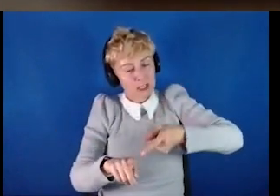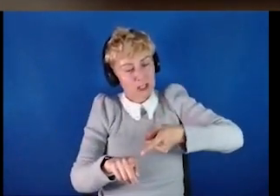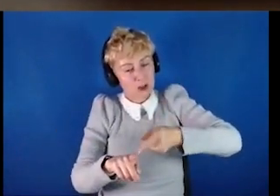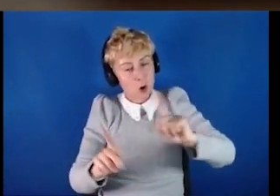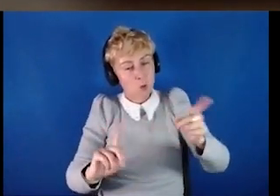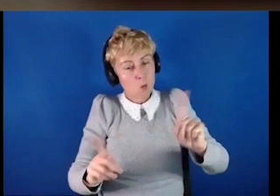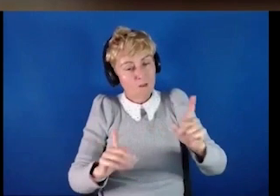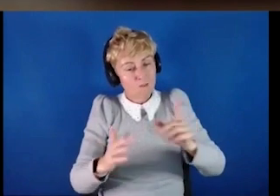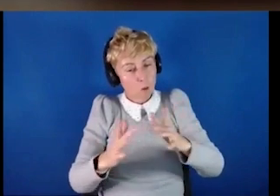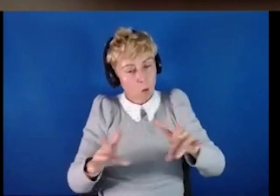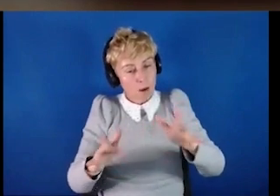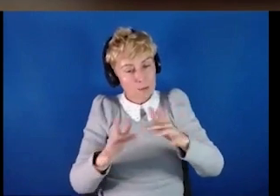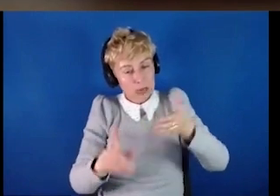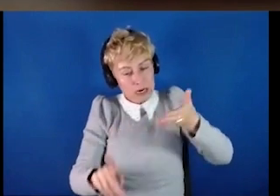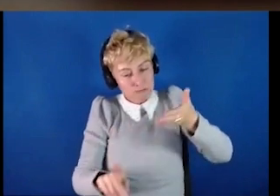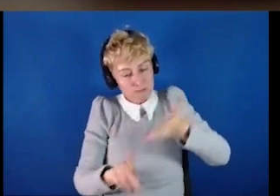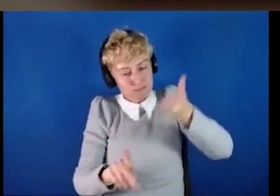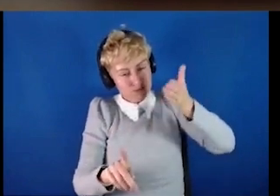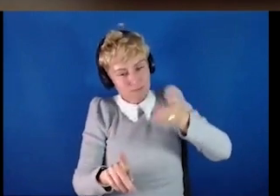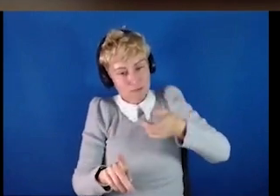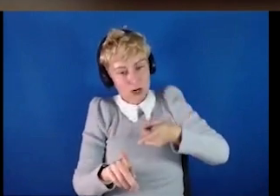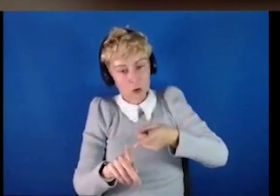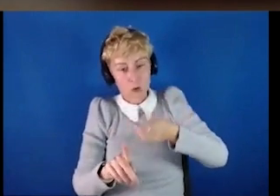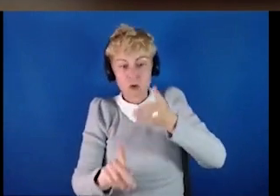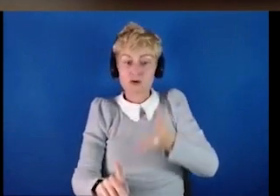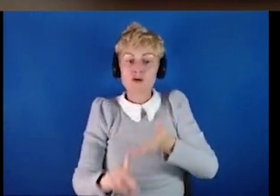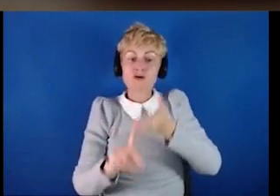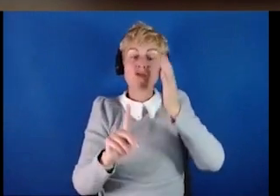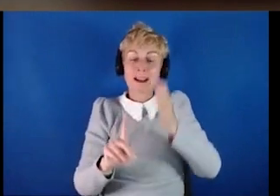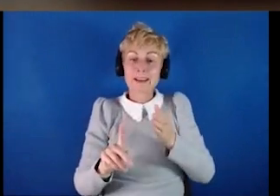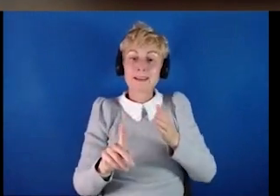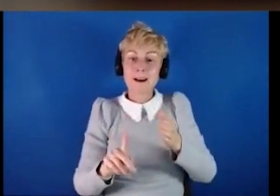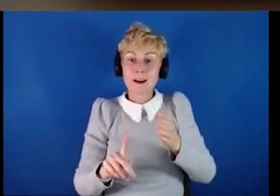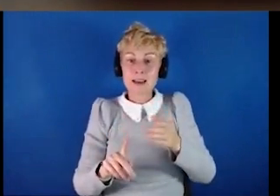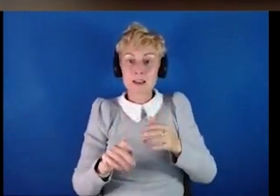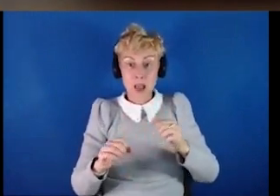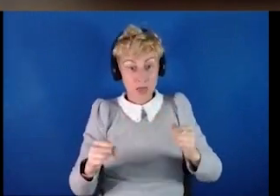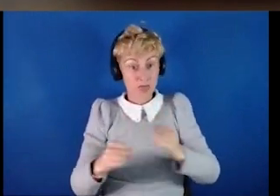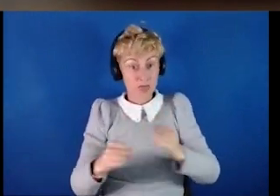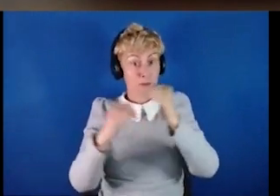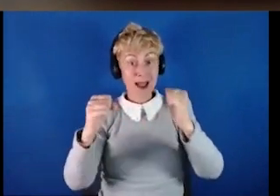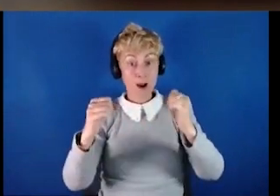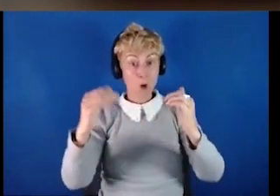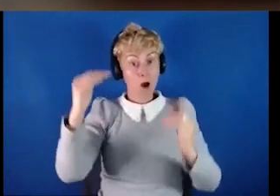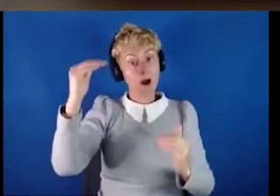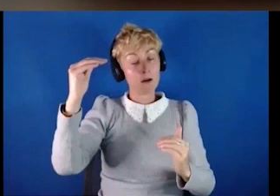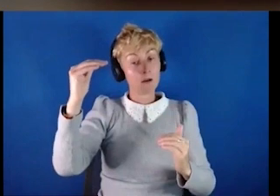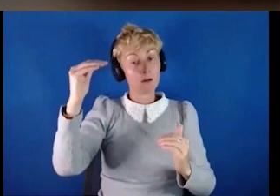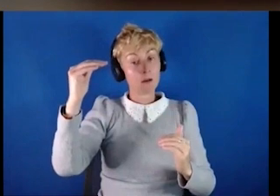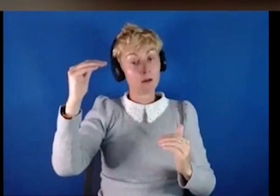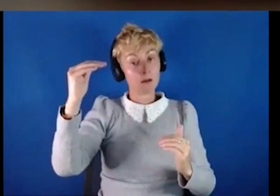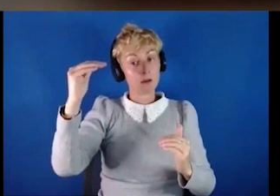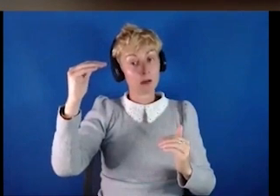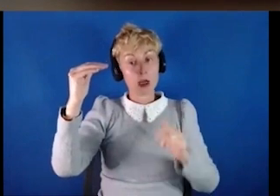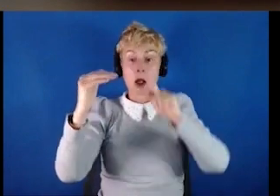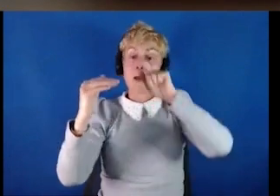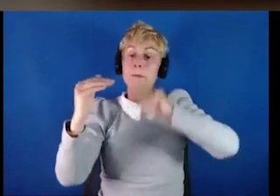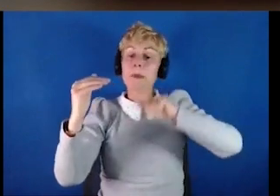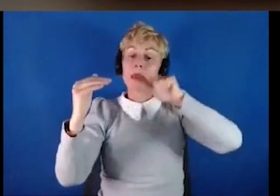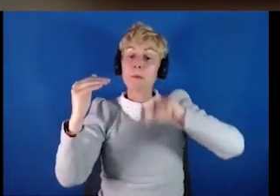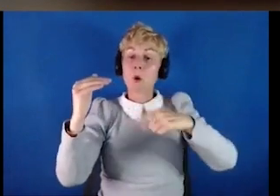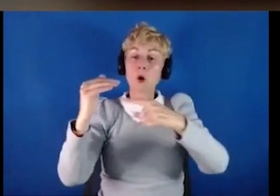itself, in recognition of that differential power dimension between people who are